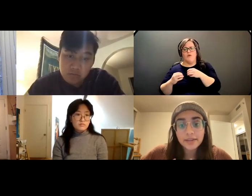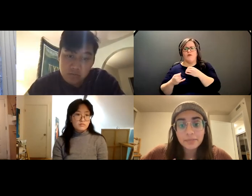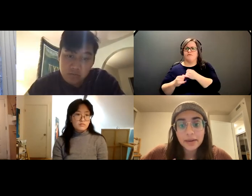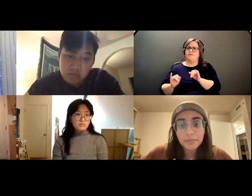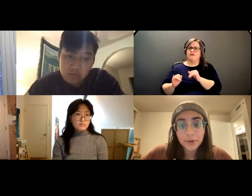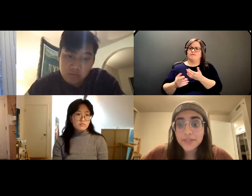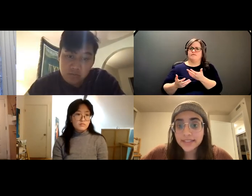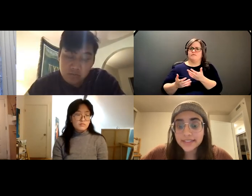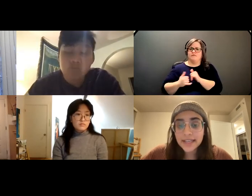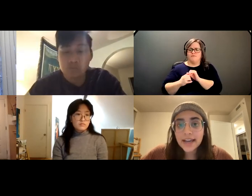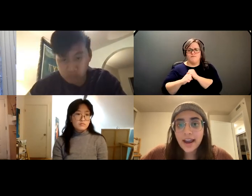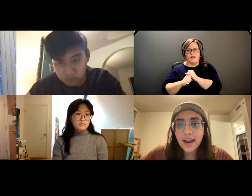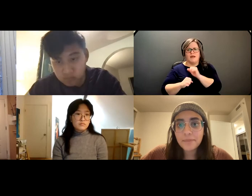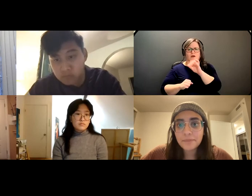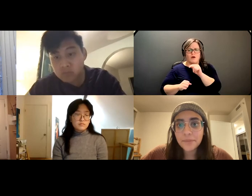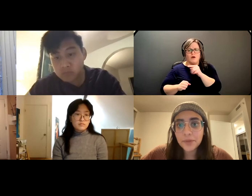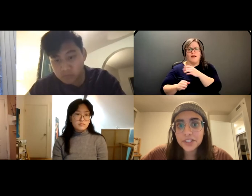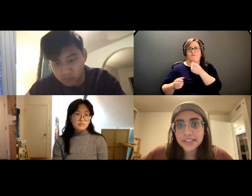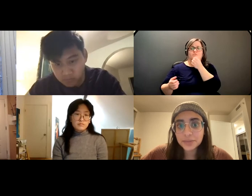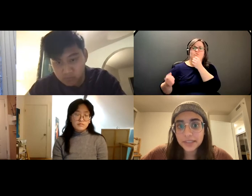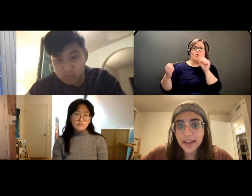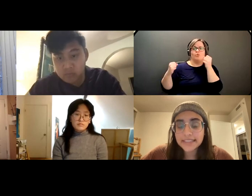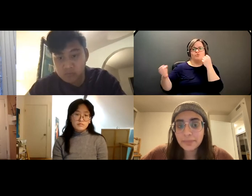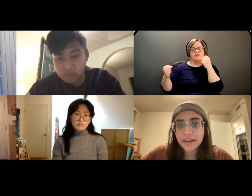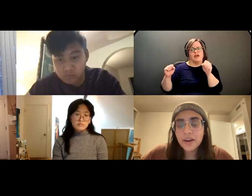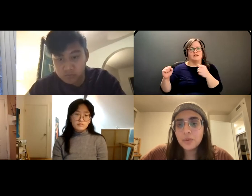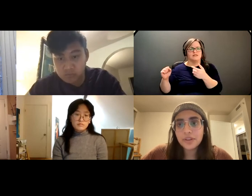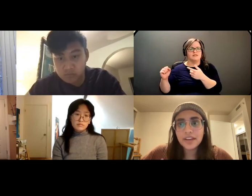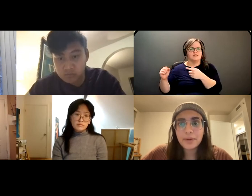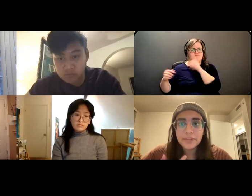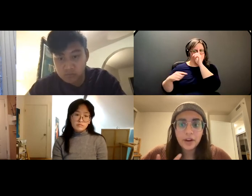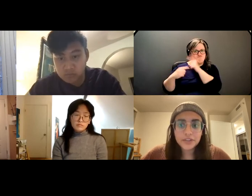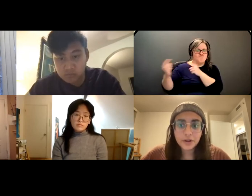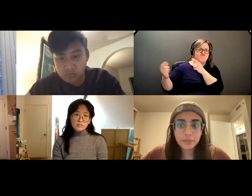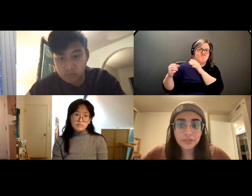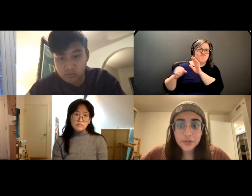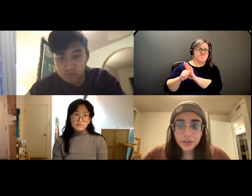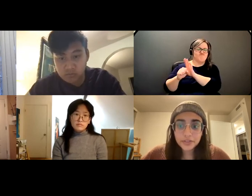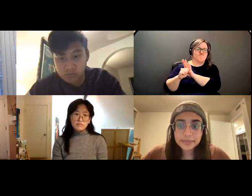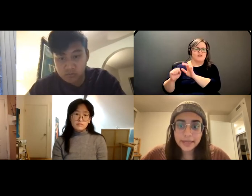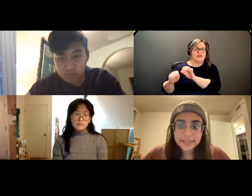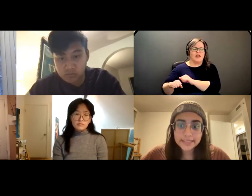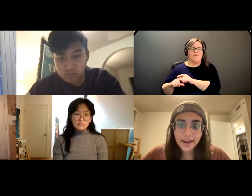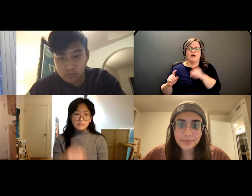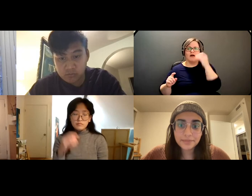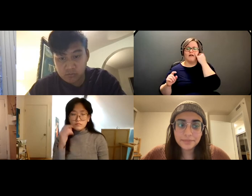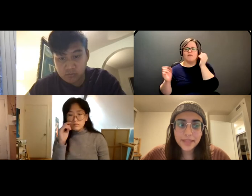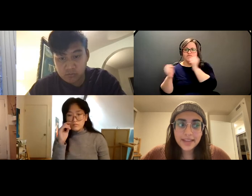and like make protest, which is really nice. But when we think about the long-term future of the